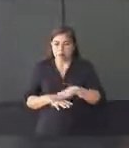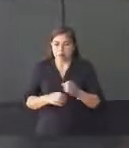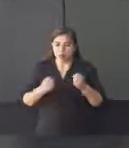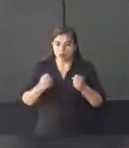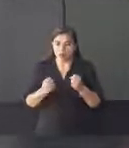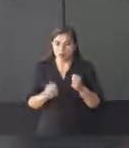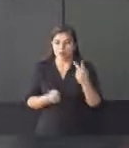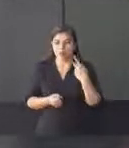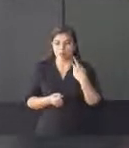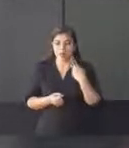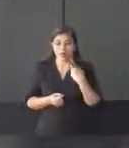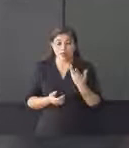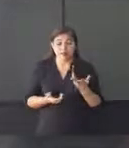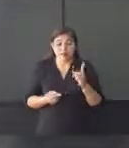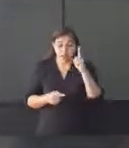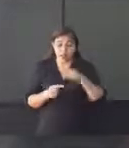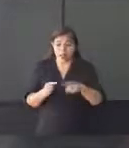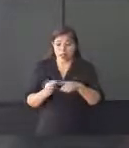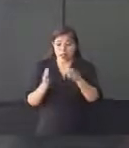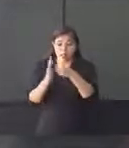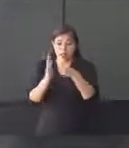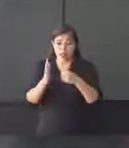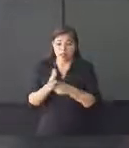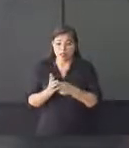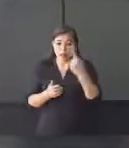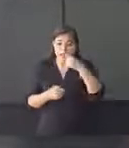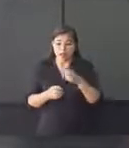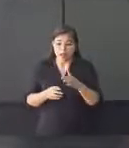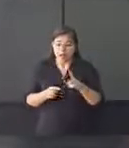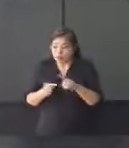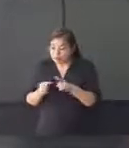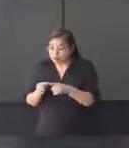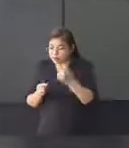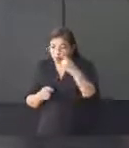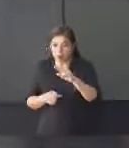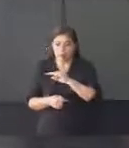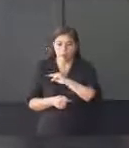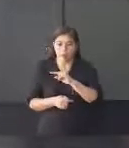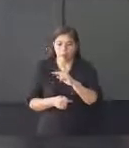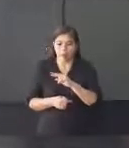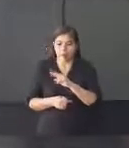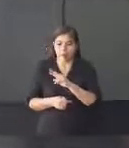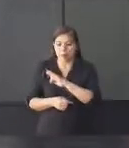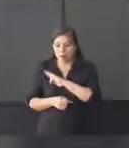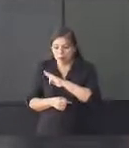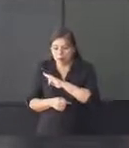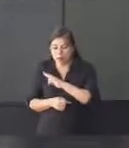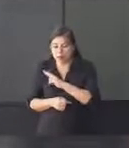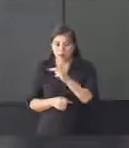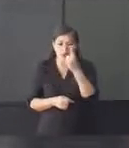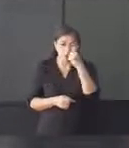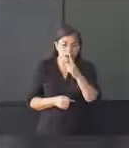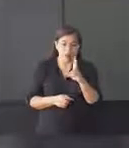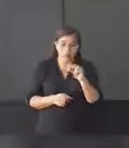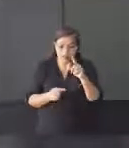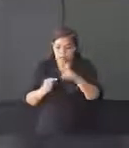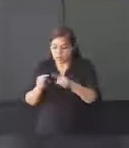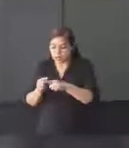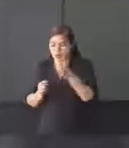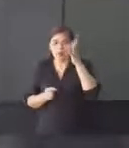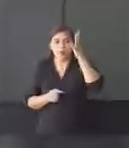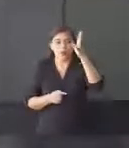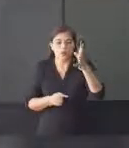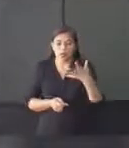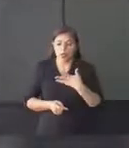more anti-system political forces that are part of the system to tear them away and